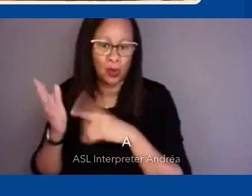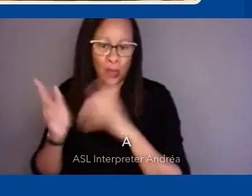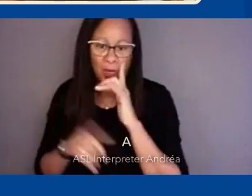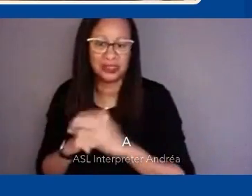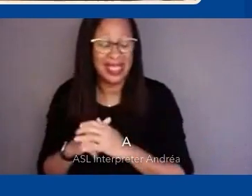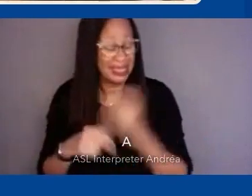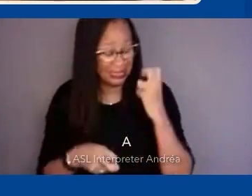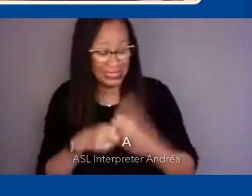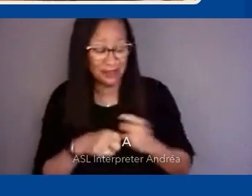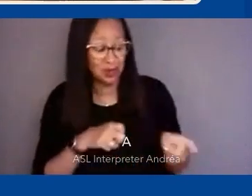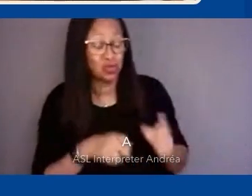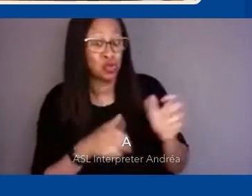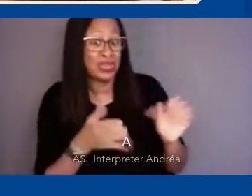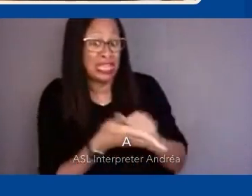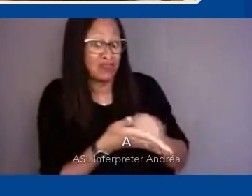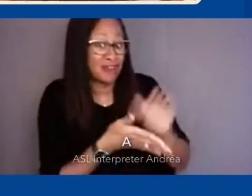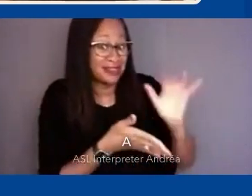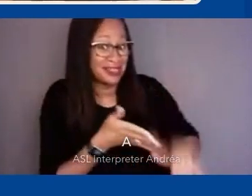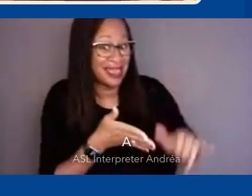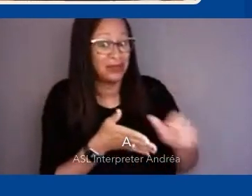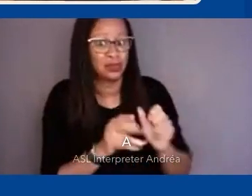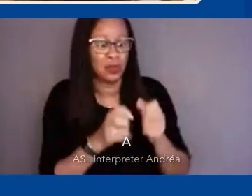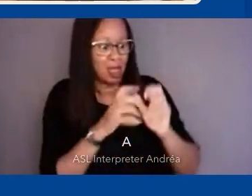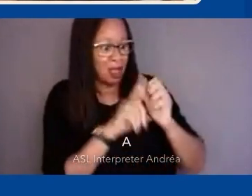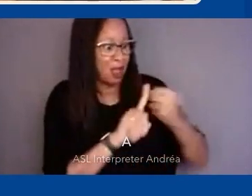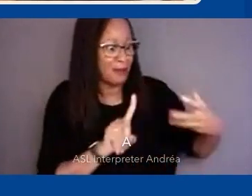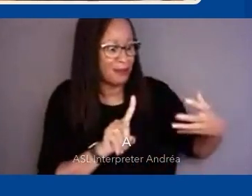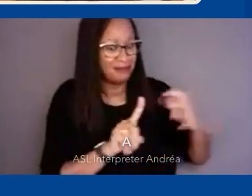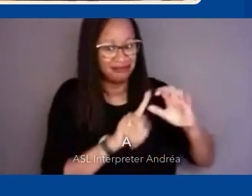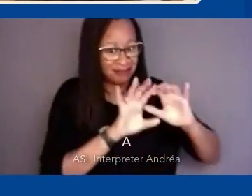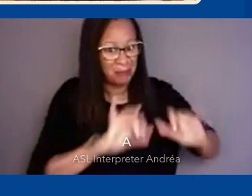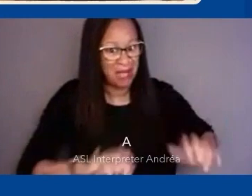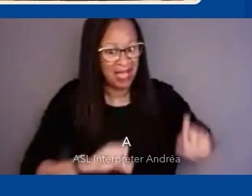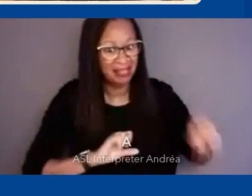to unpack that. And very well-meaning